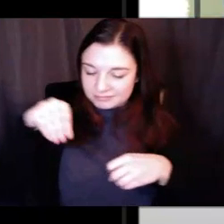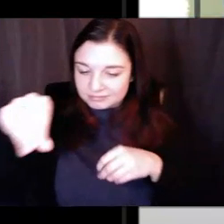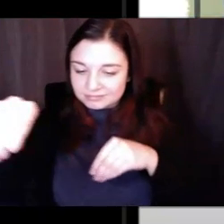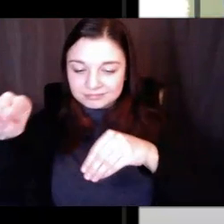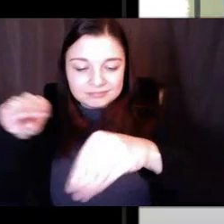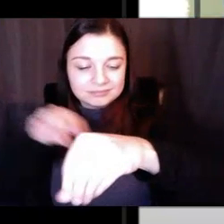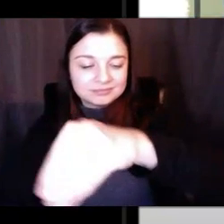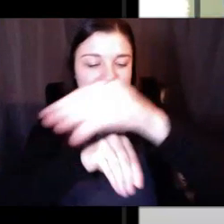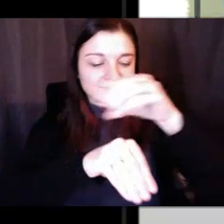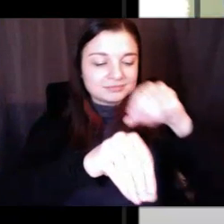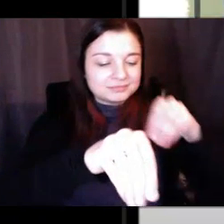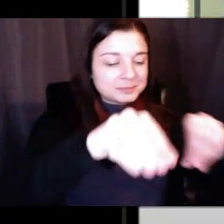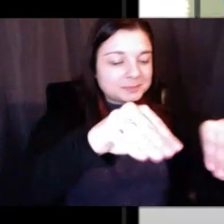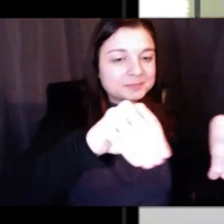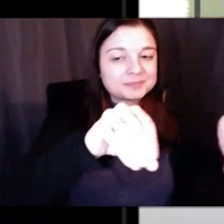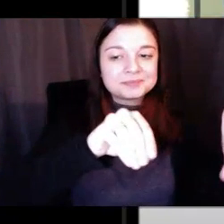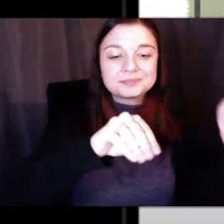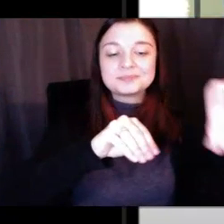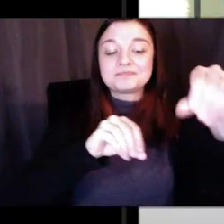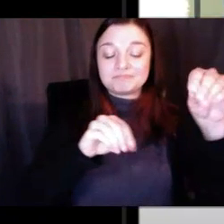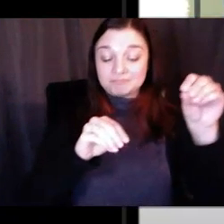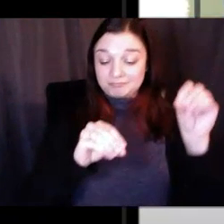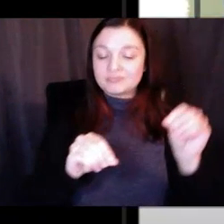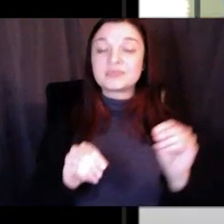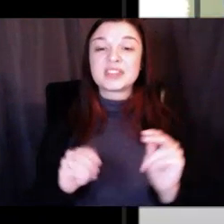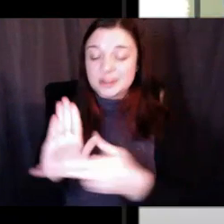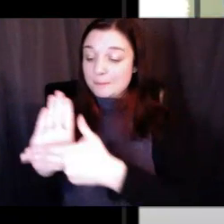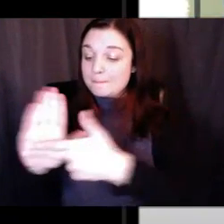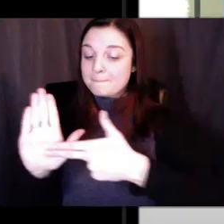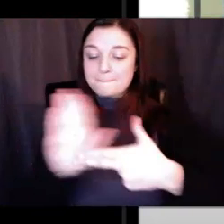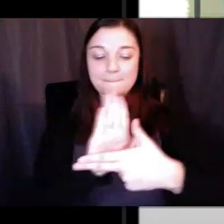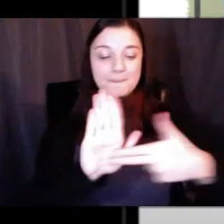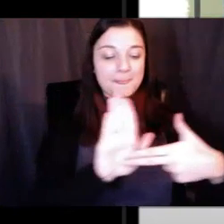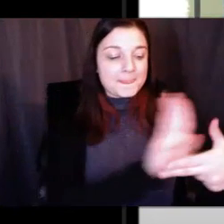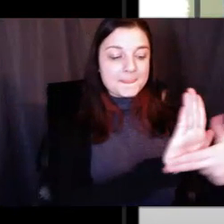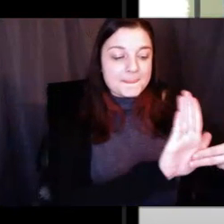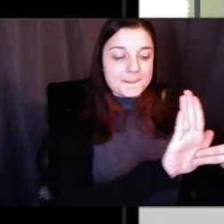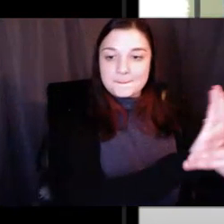Lola and Mommy make the garden. The seed packets mark where the flowers are planted.